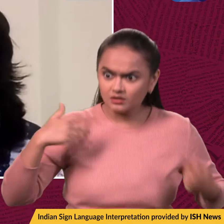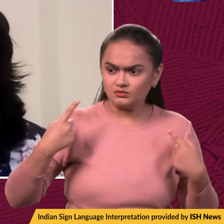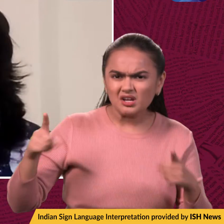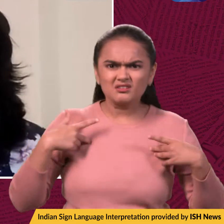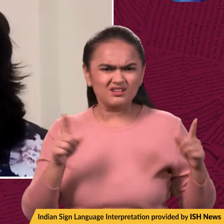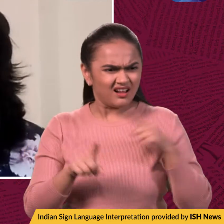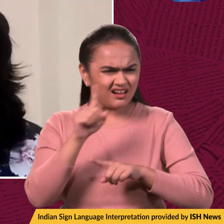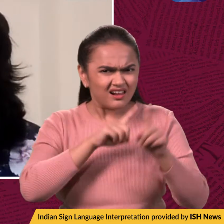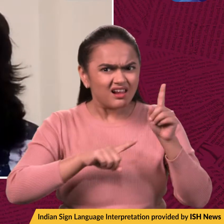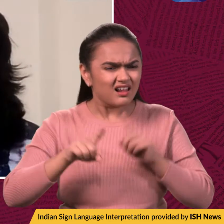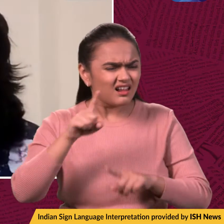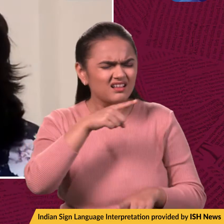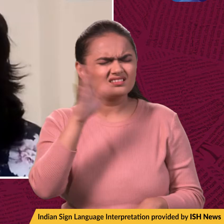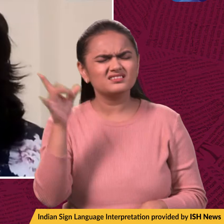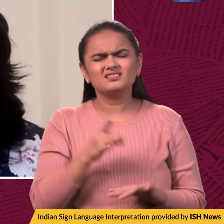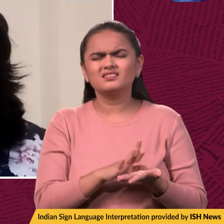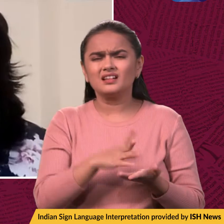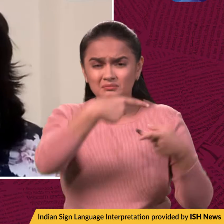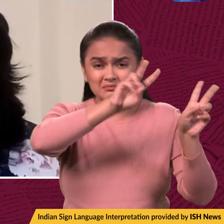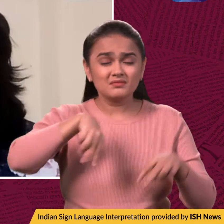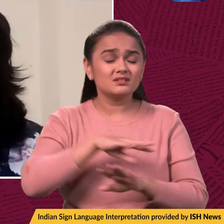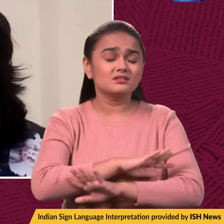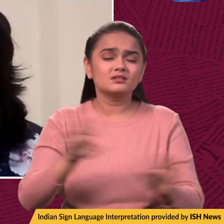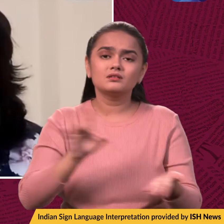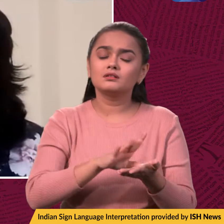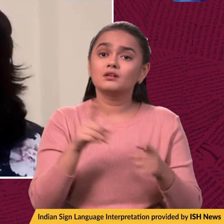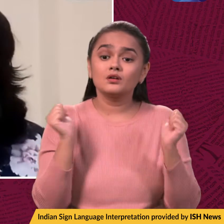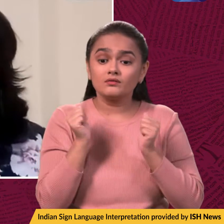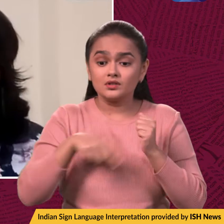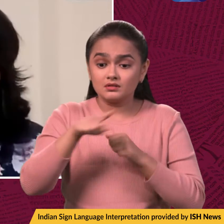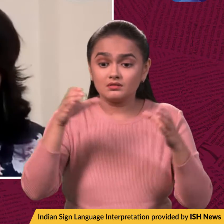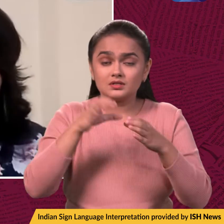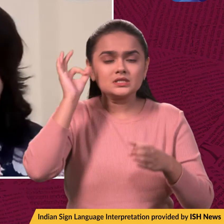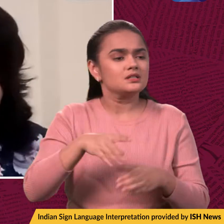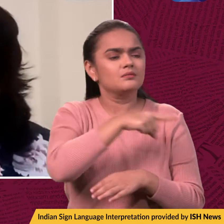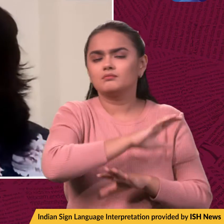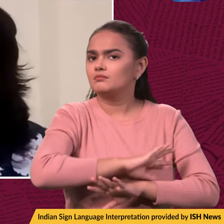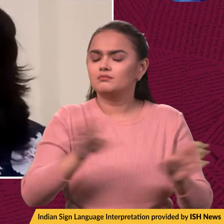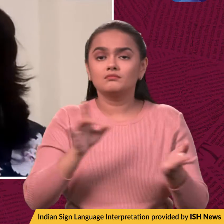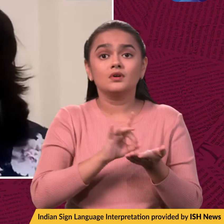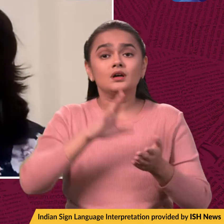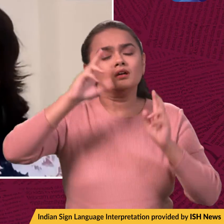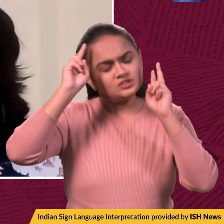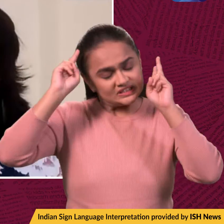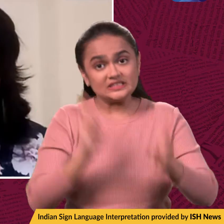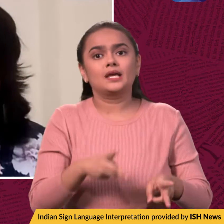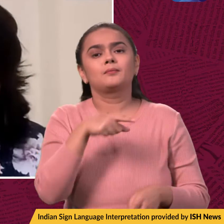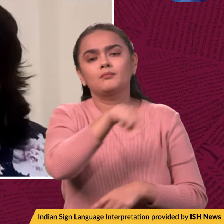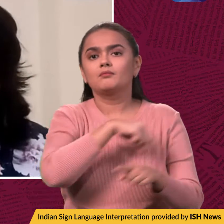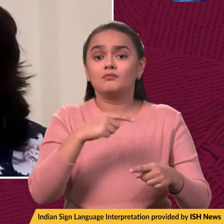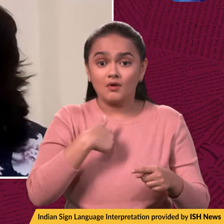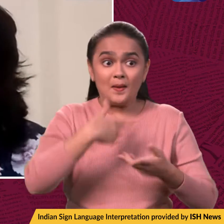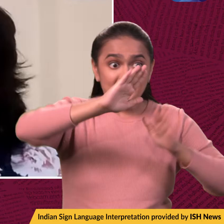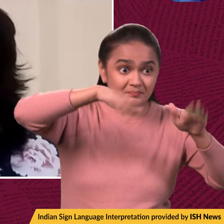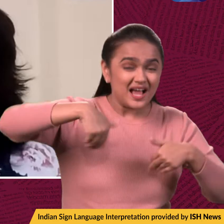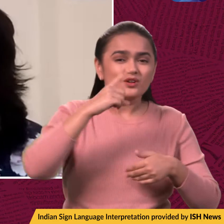So I don't think the appeal of the leader of opposition Kharge for revocation of suspension is worth